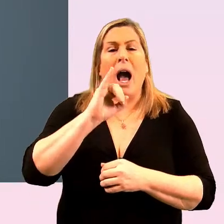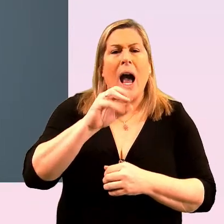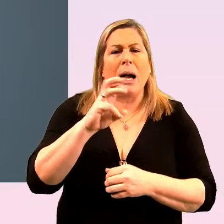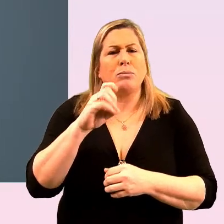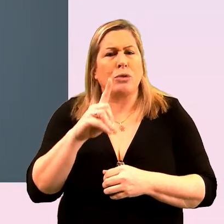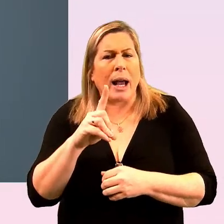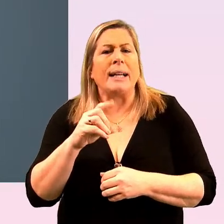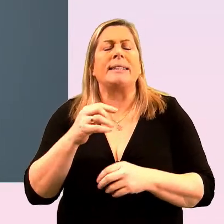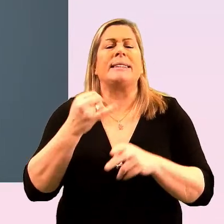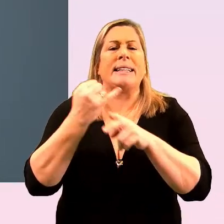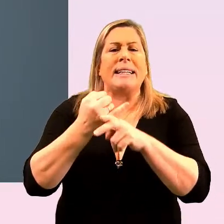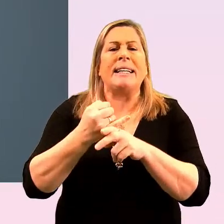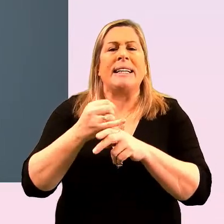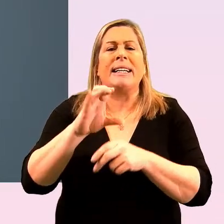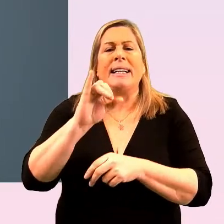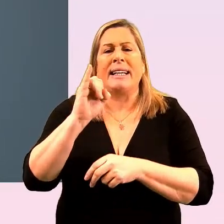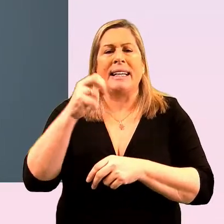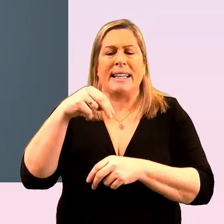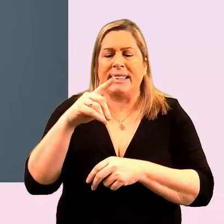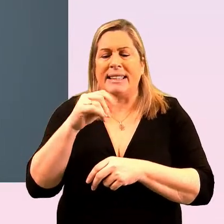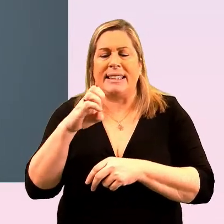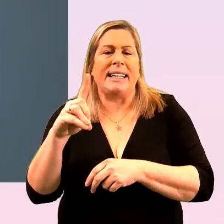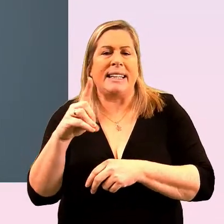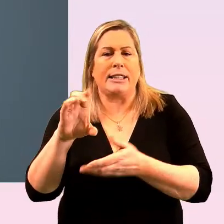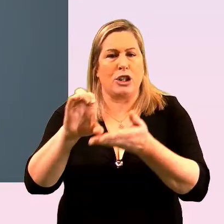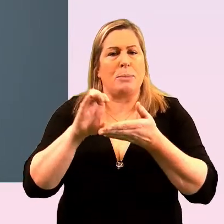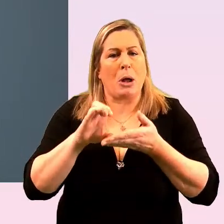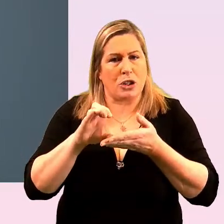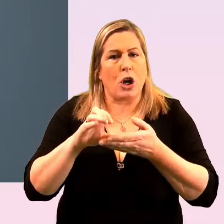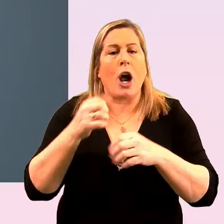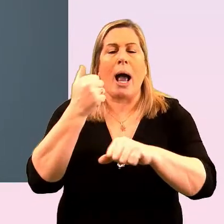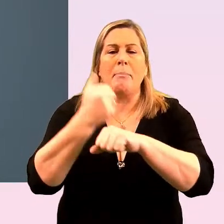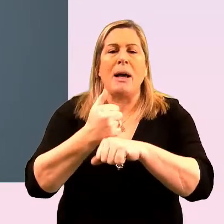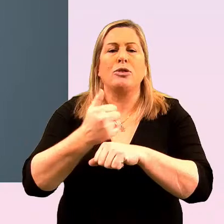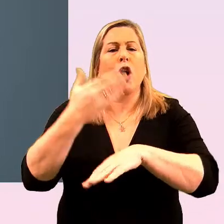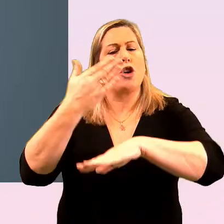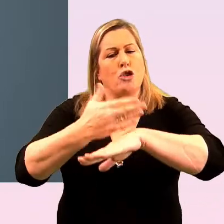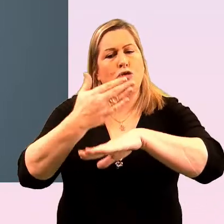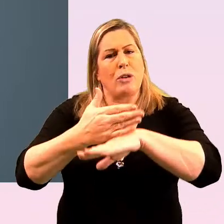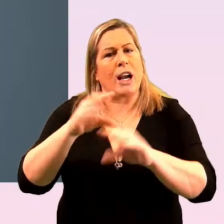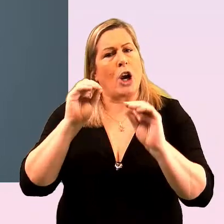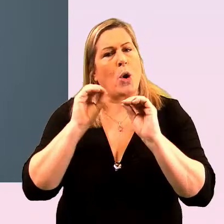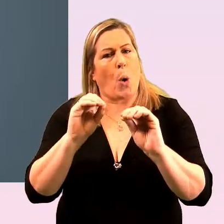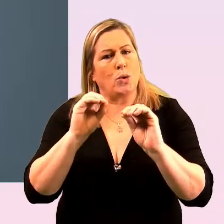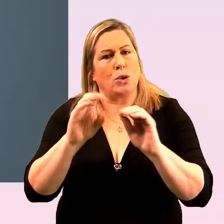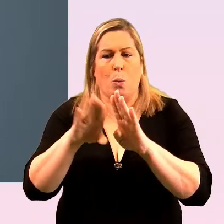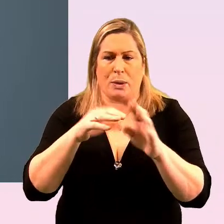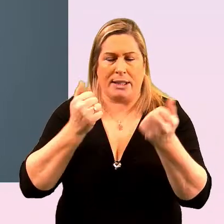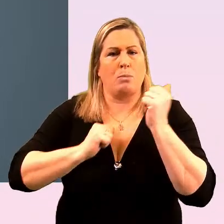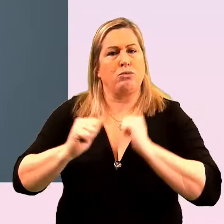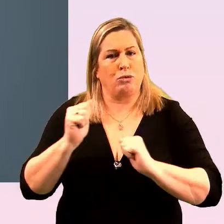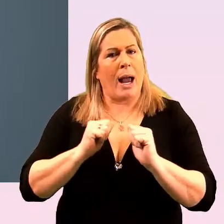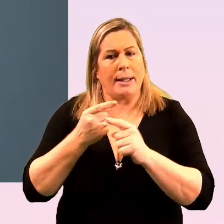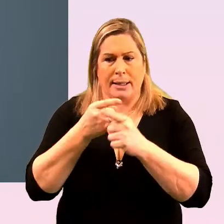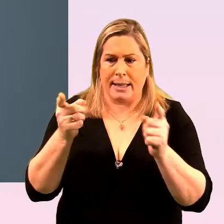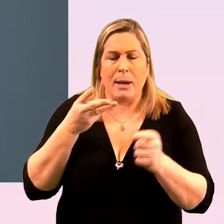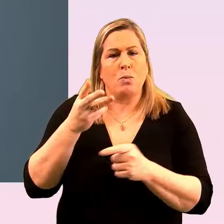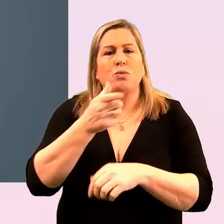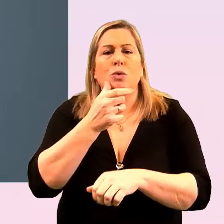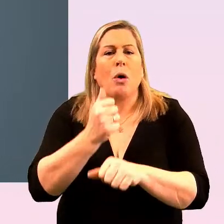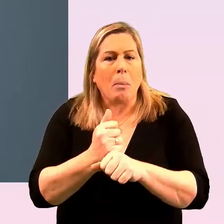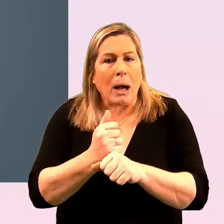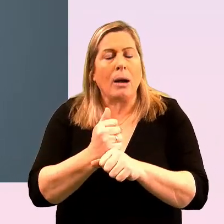Indeed sponsor, and it's about career coaching with Pride. So they will be talking to you